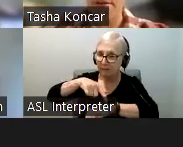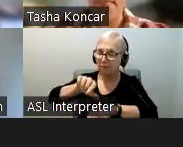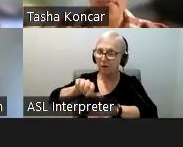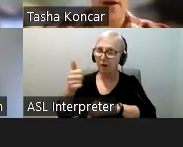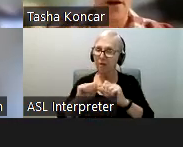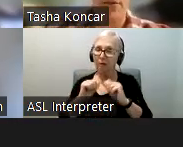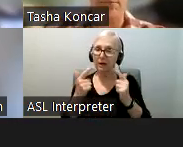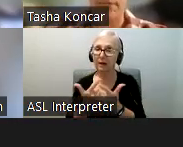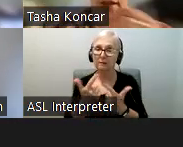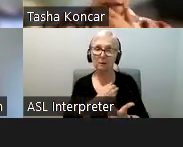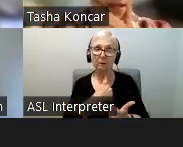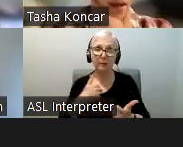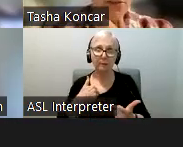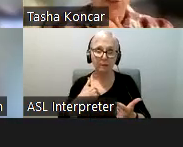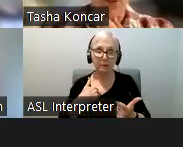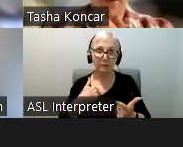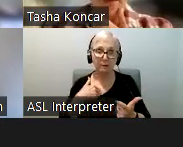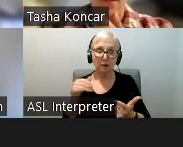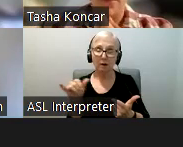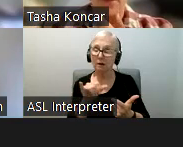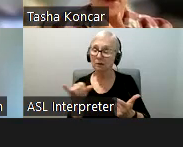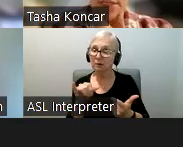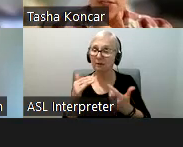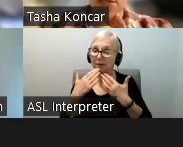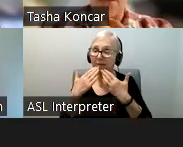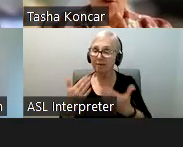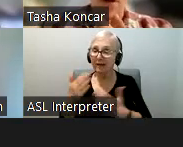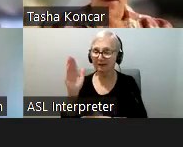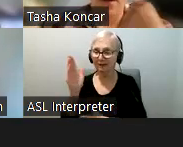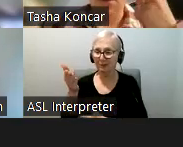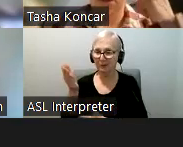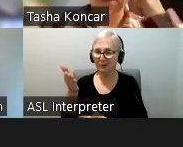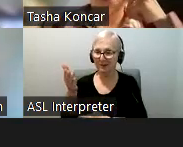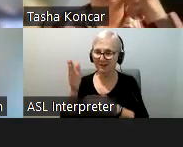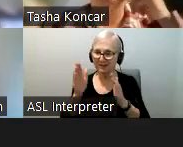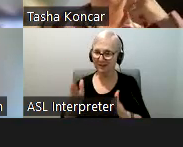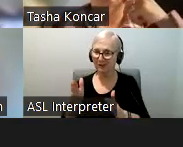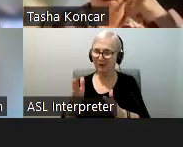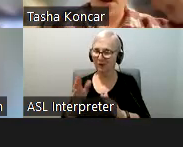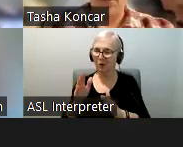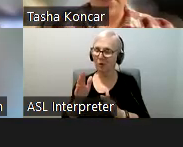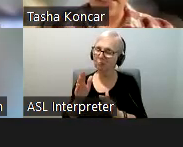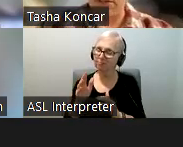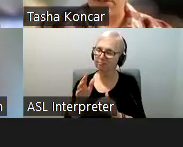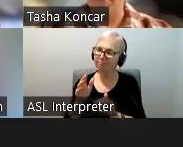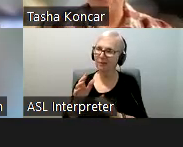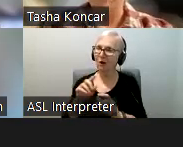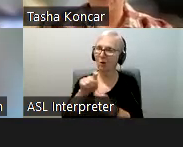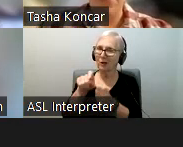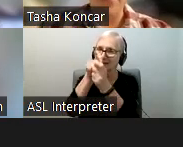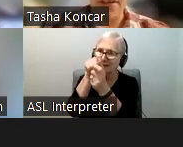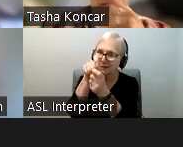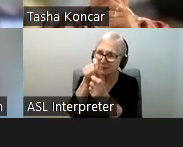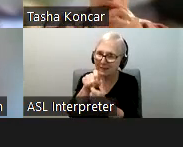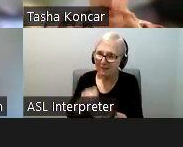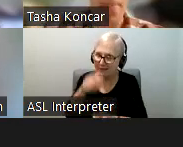members. And I also want to thank the presenters for going into detailed information for